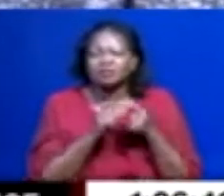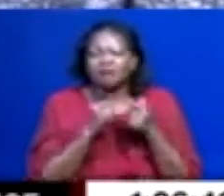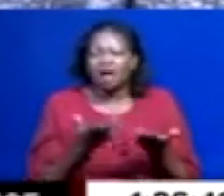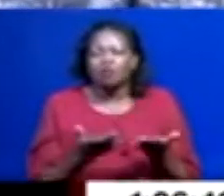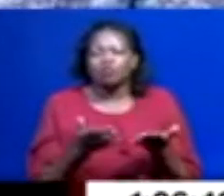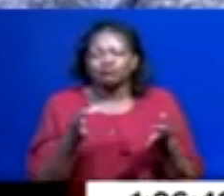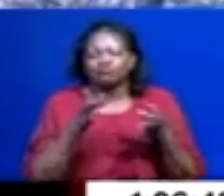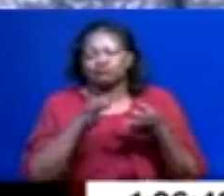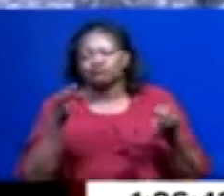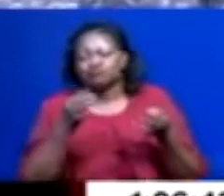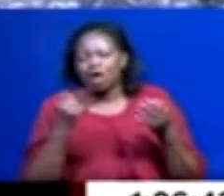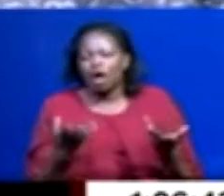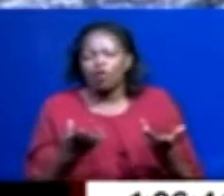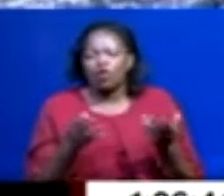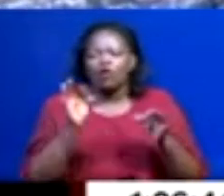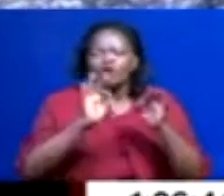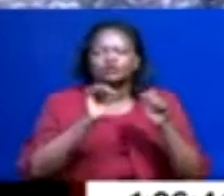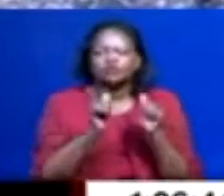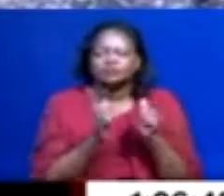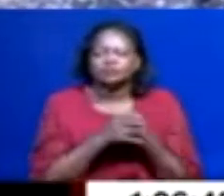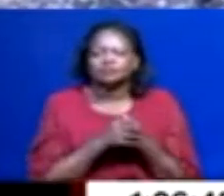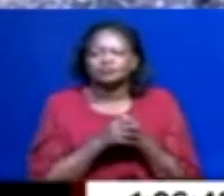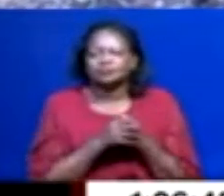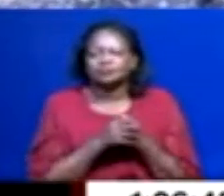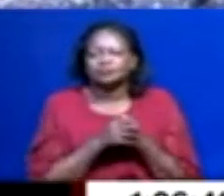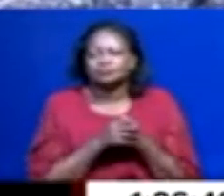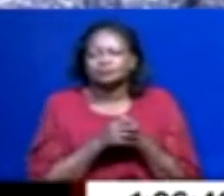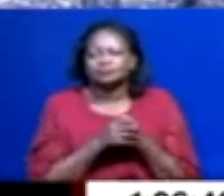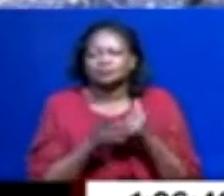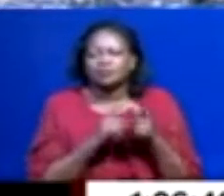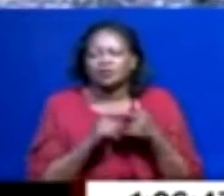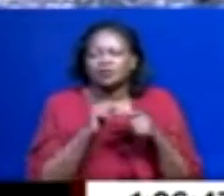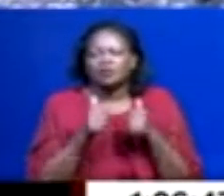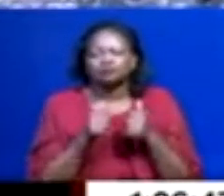size dimensions? What are the designs? What are the insecticide impregnation